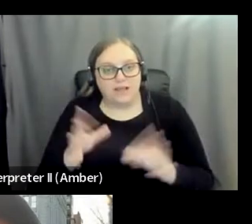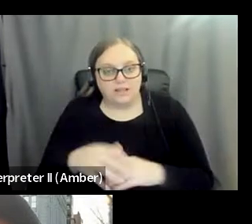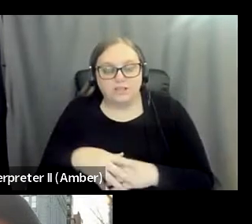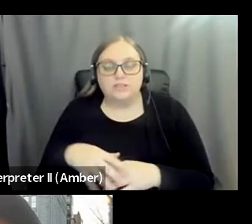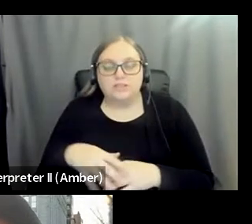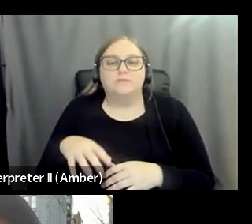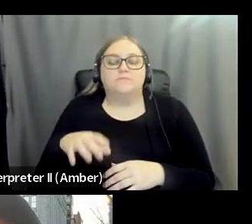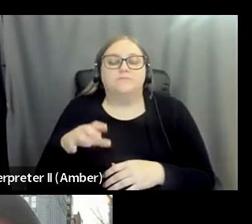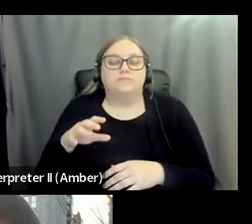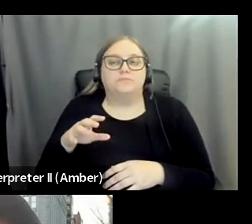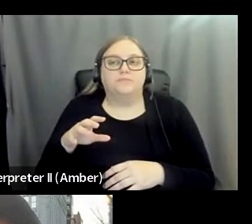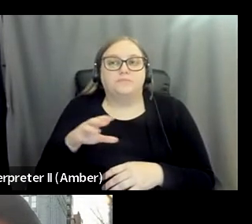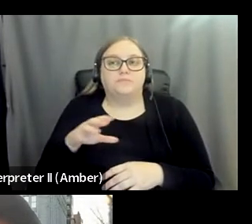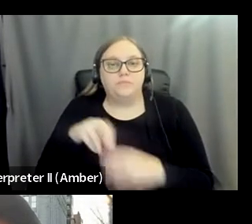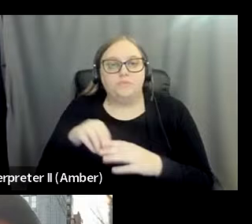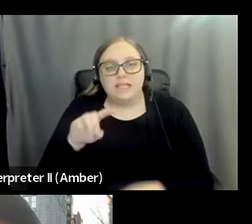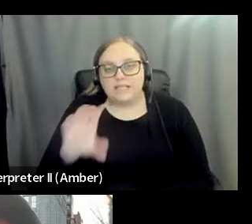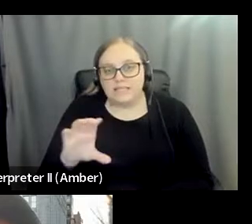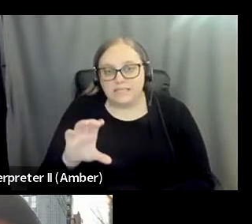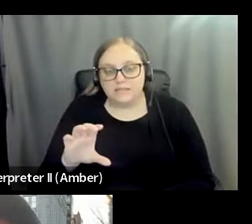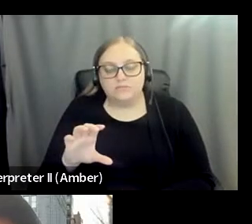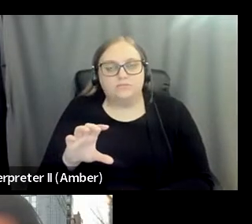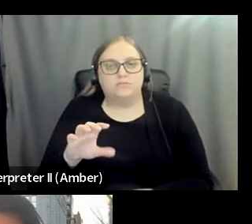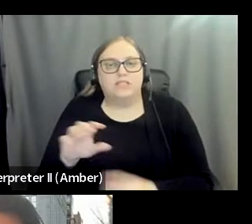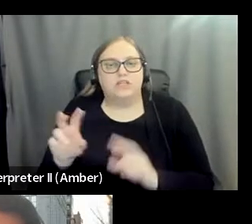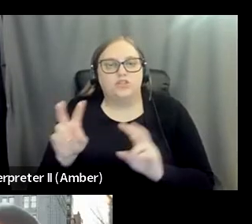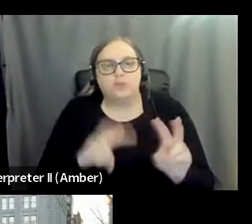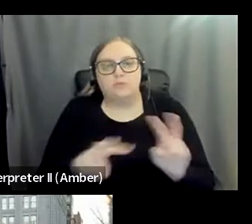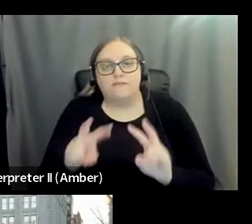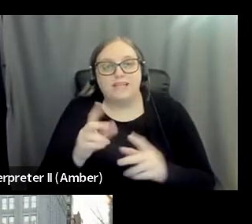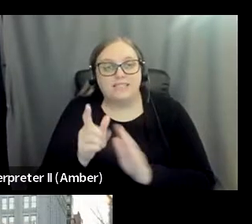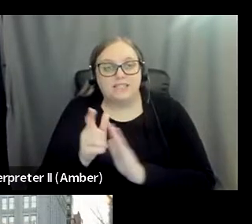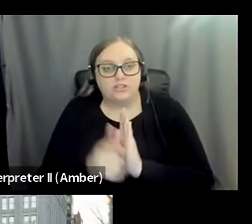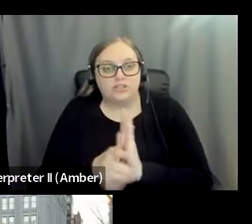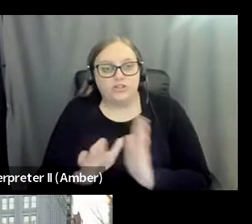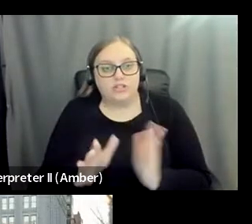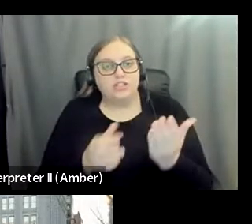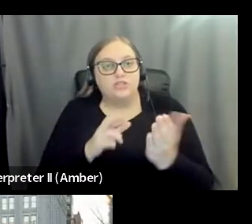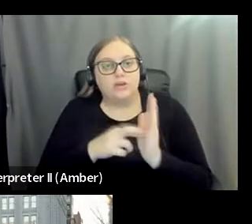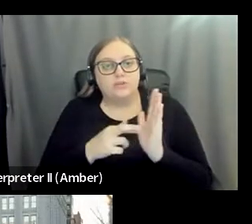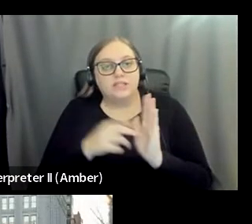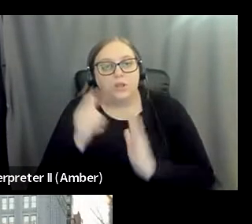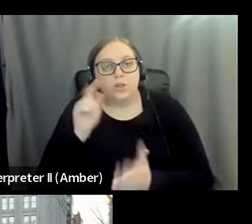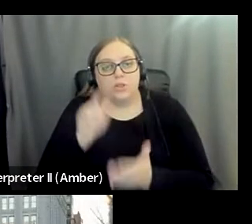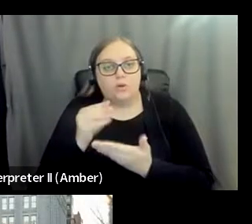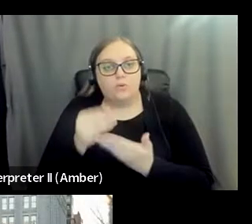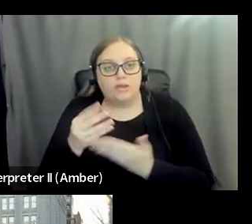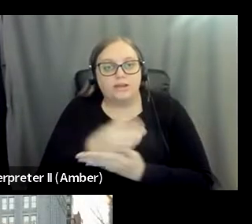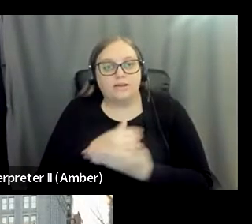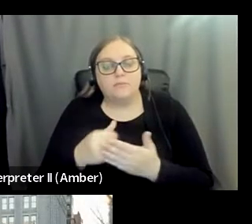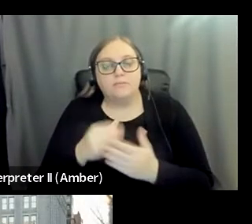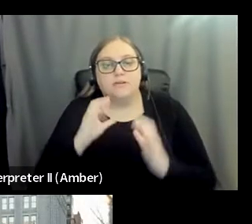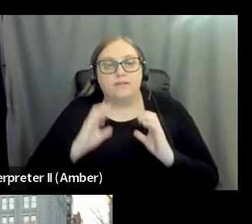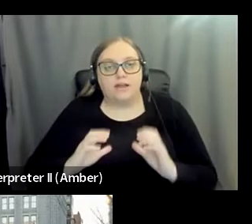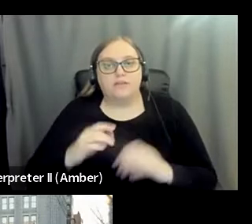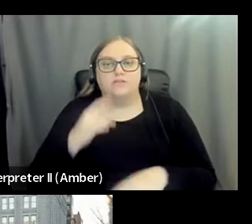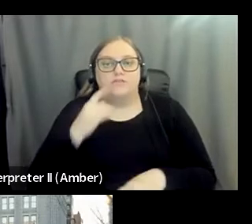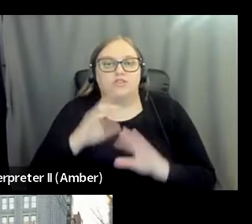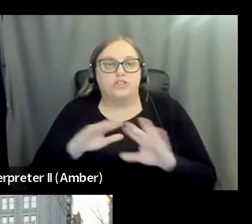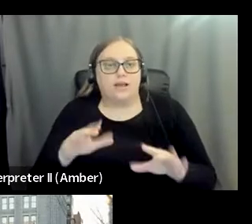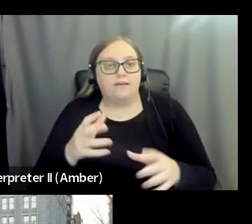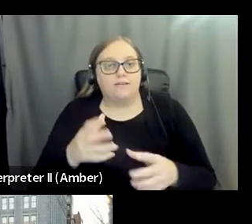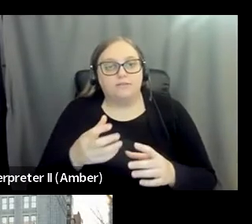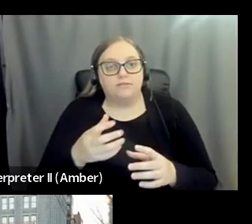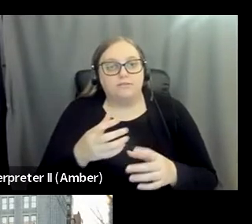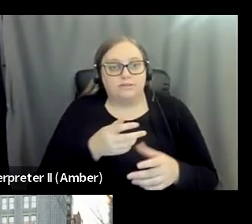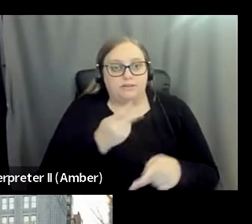District of Columbia. As a supervising attorney, she represents low-income clients in child custody and child protection order cases